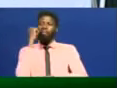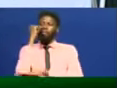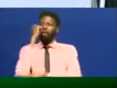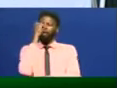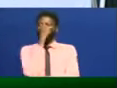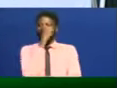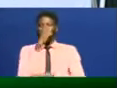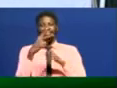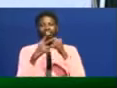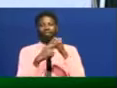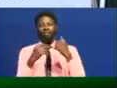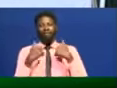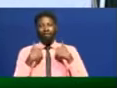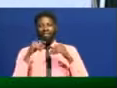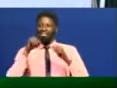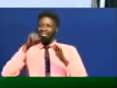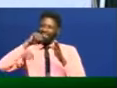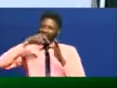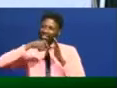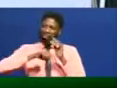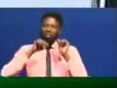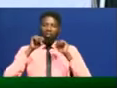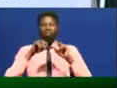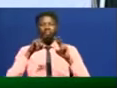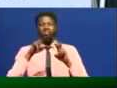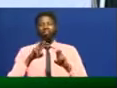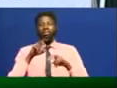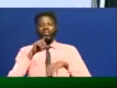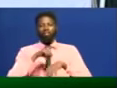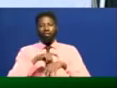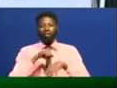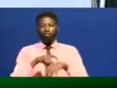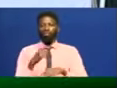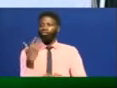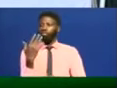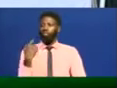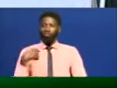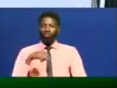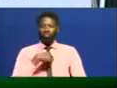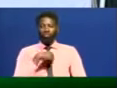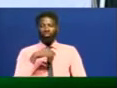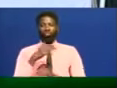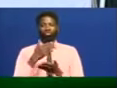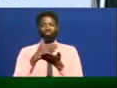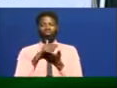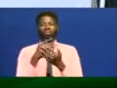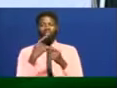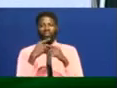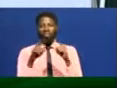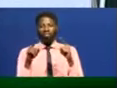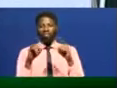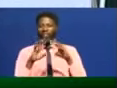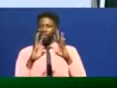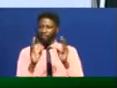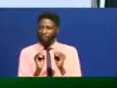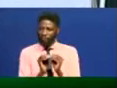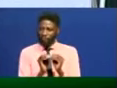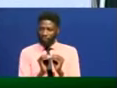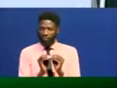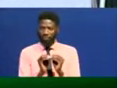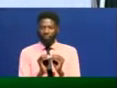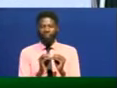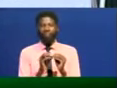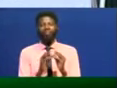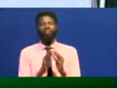look at the details of those pillars in the milestones document we'll share. But the long and short of it for Talanta